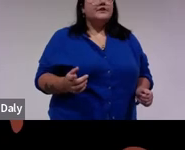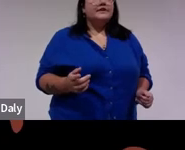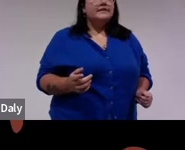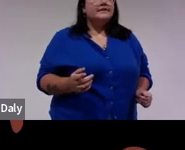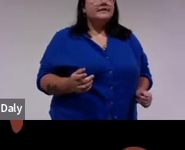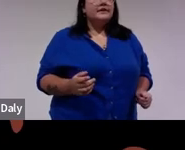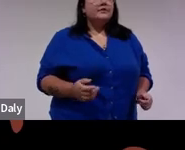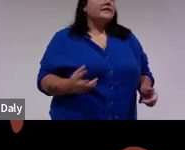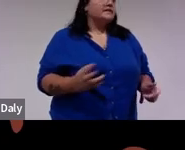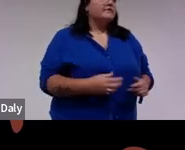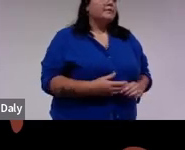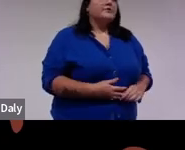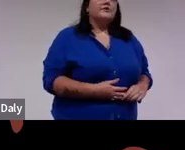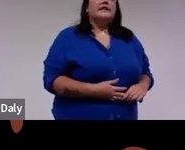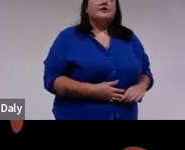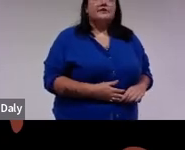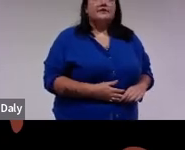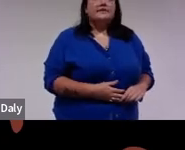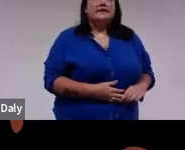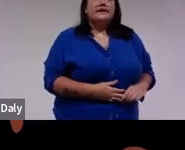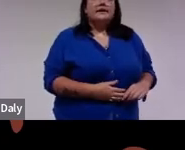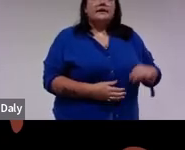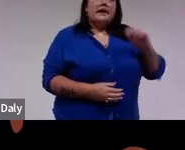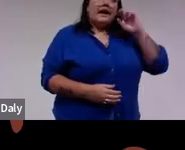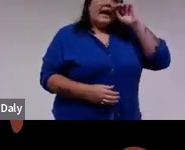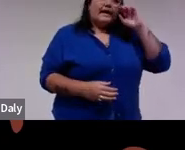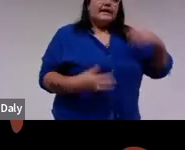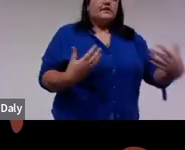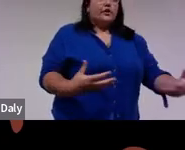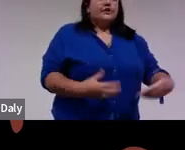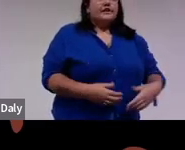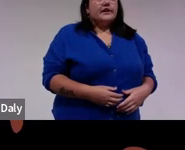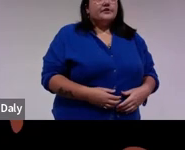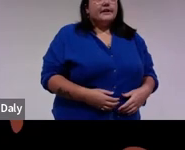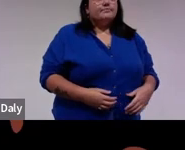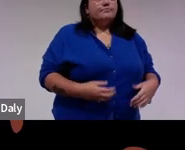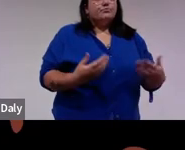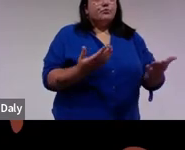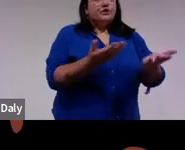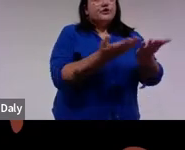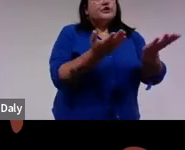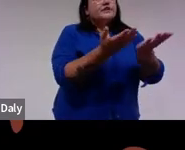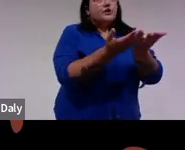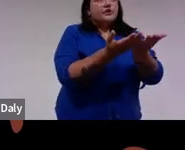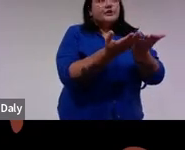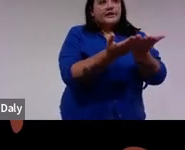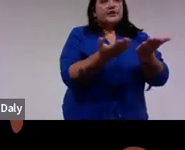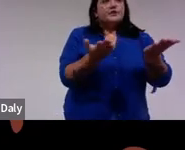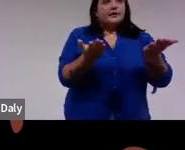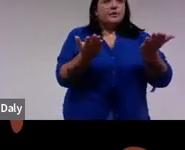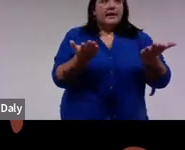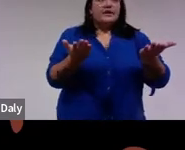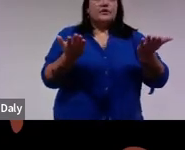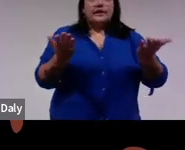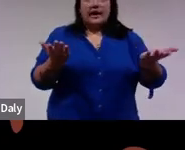been called Indigenous, recently we've been called First Nations. And in acknowledging country, we shouldn't just acknowledge the